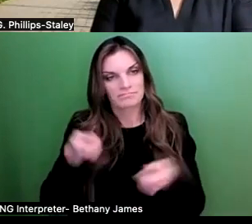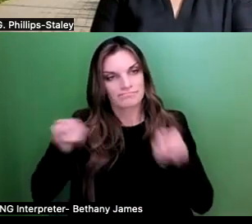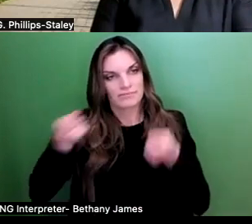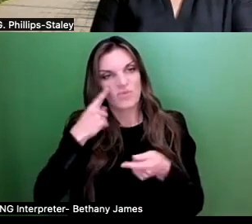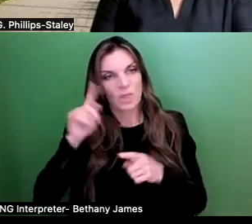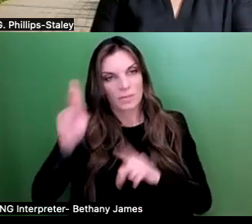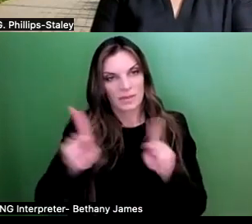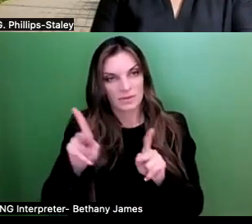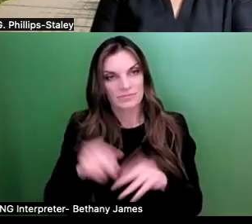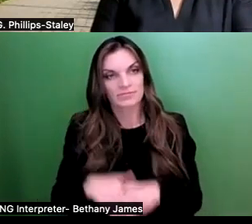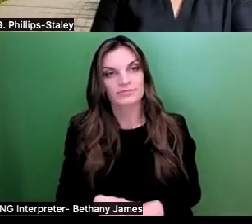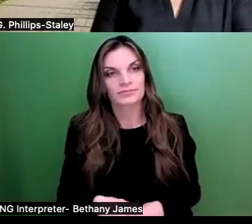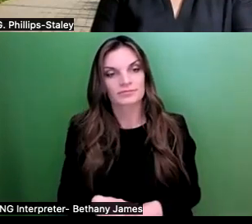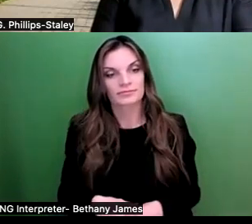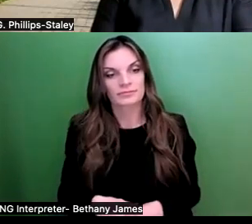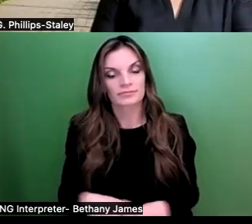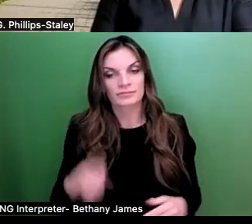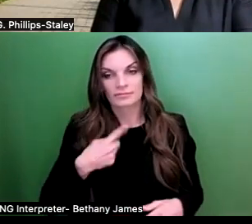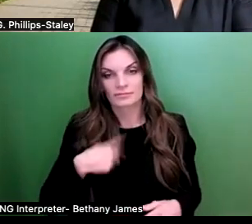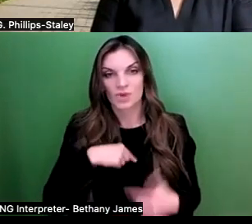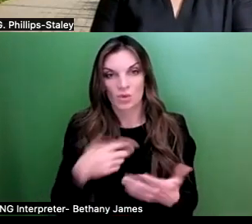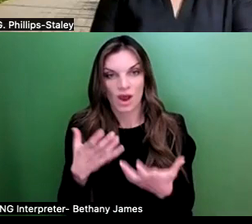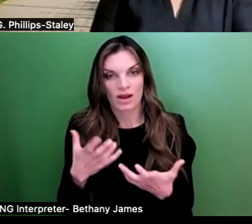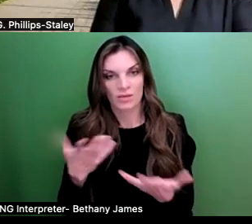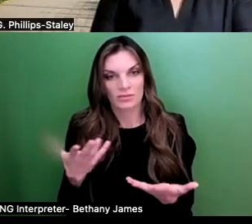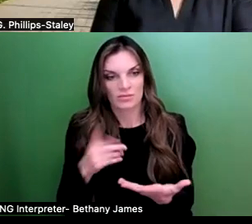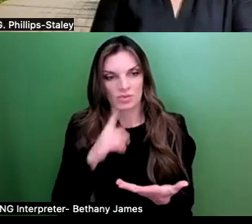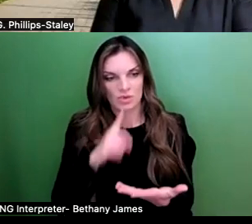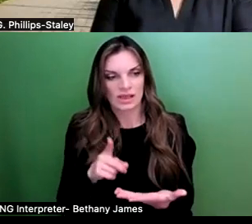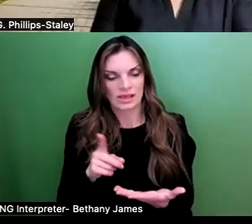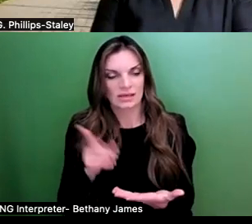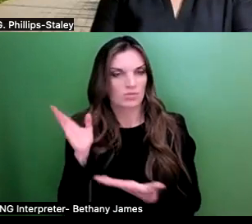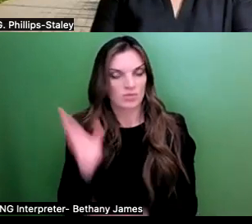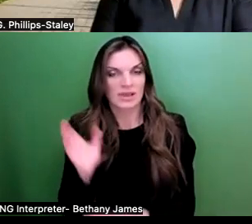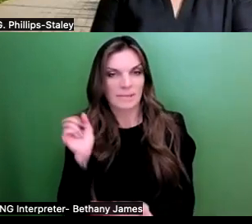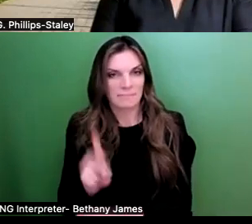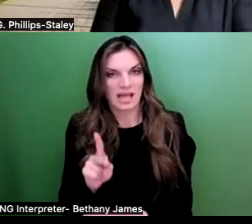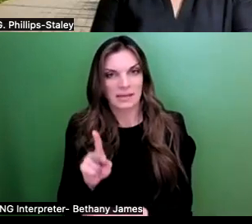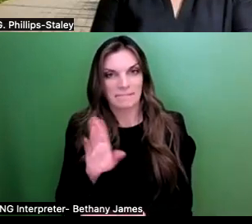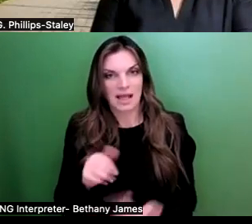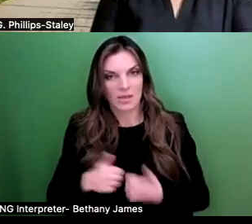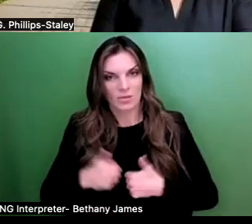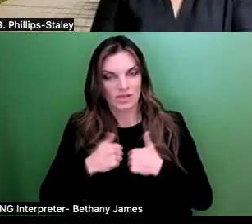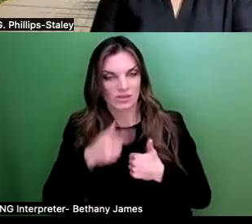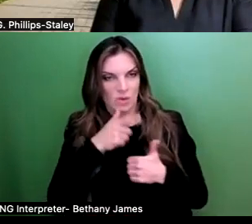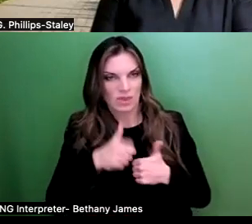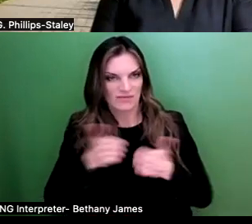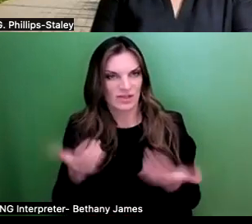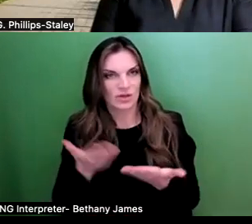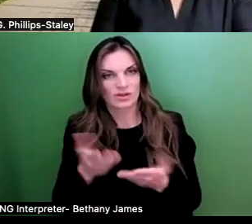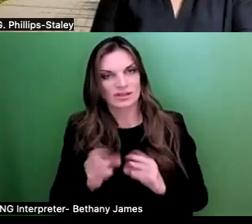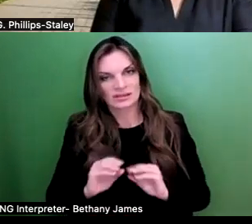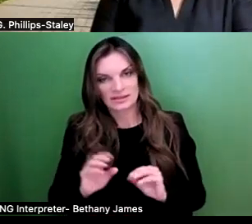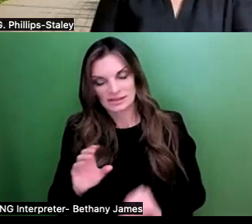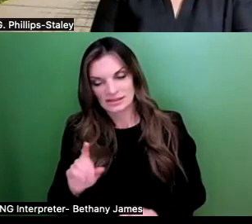and we want to bring that back, really, for by the residents of Tarrytown, citizens and non-citizens,